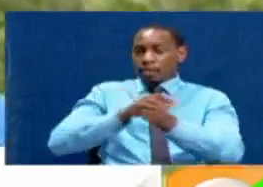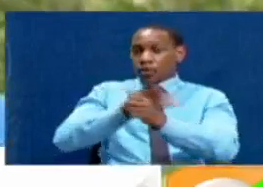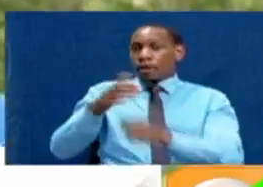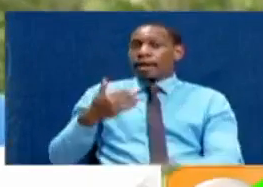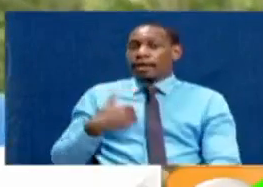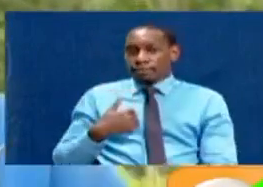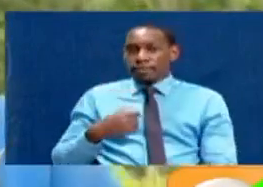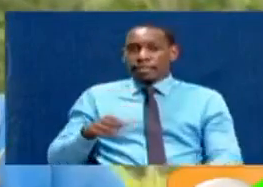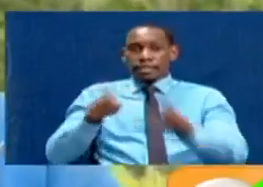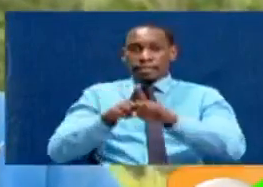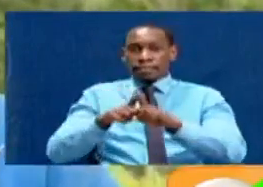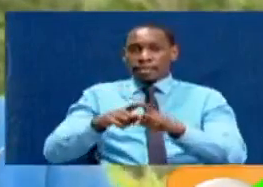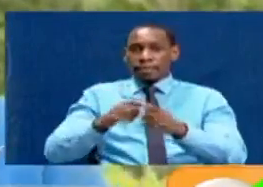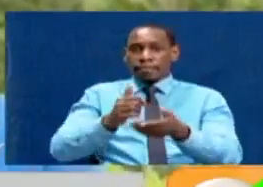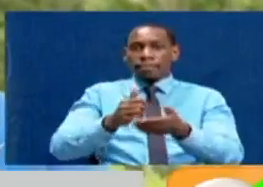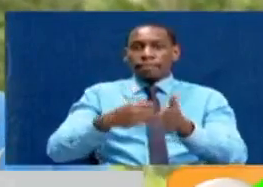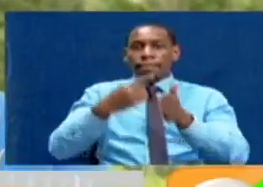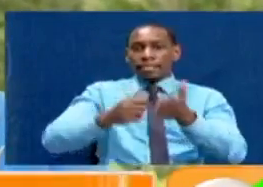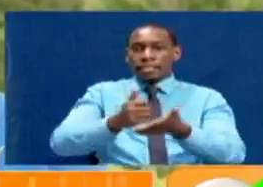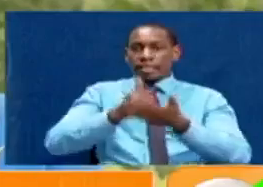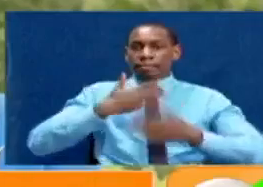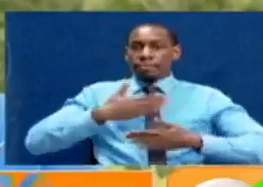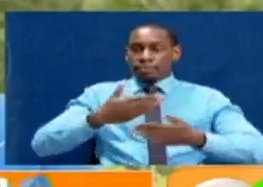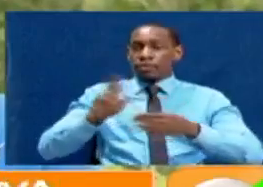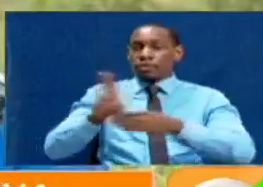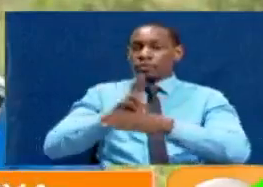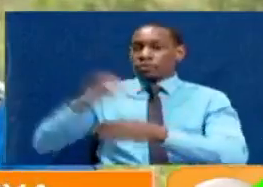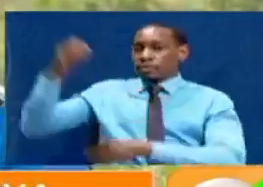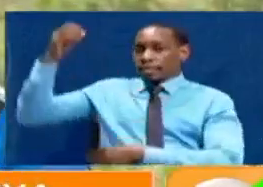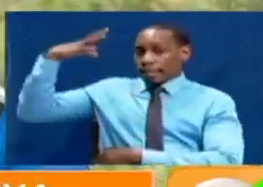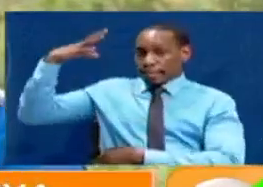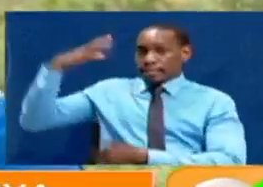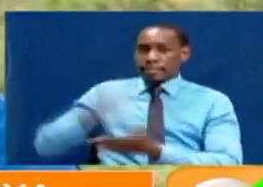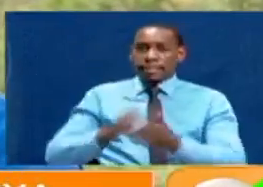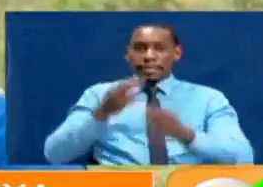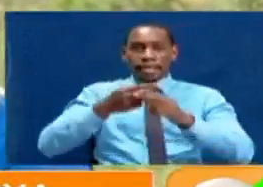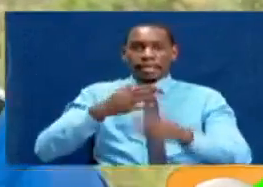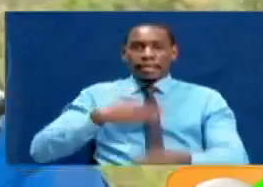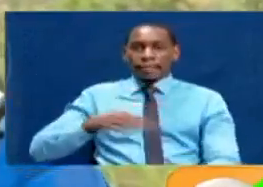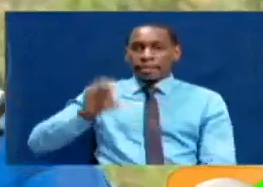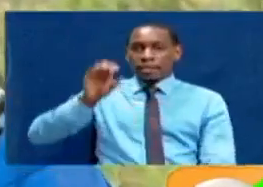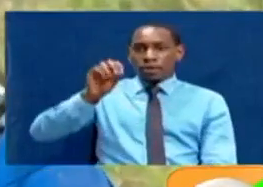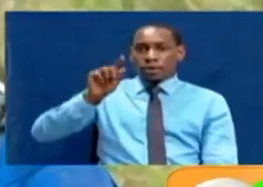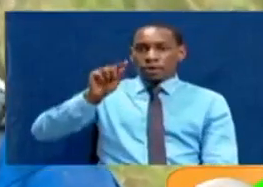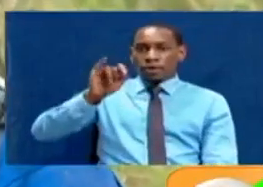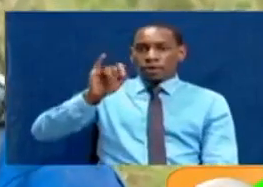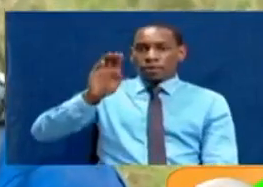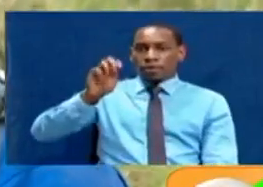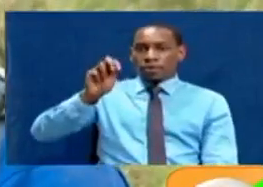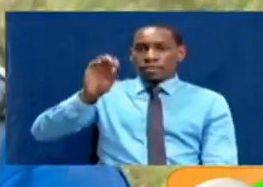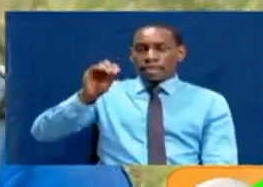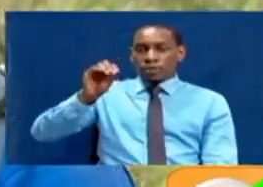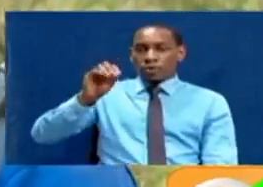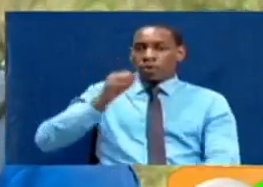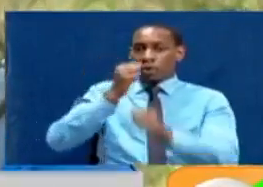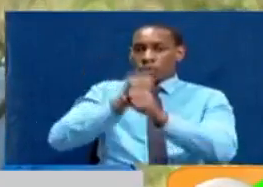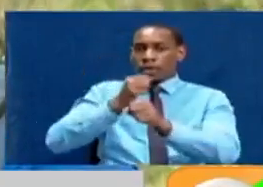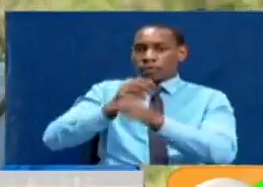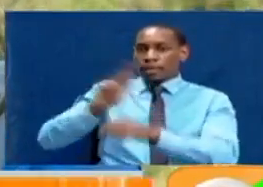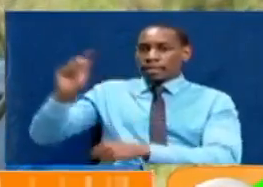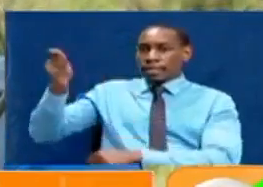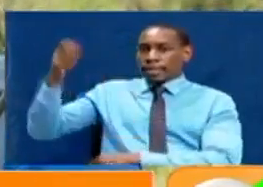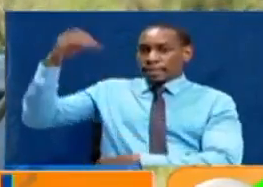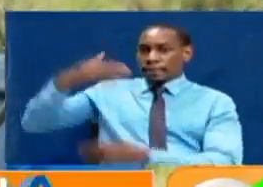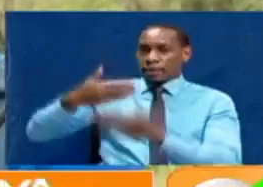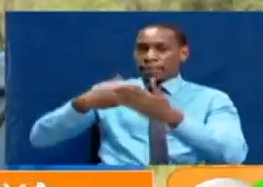corona. Naona hiyo ventilators inatumia stima sana sana. My name is Derek Otieno Onyango. I've been in Kenya Power for the